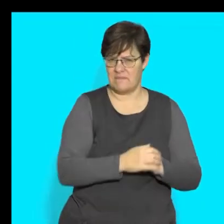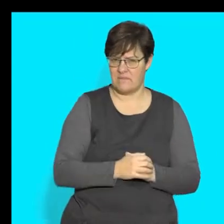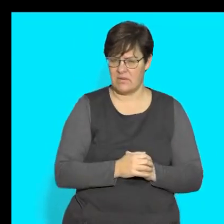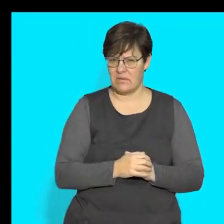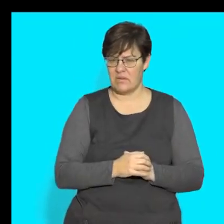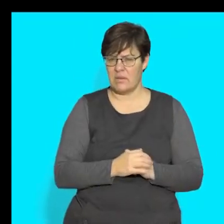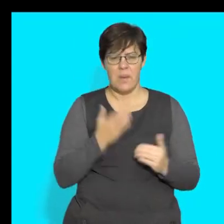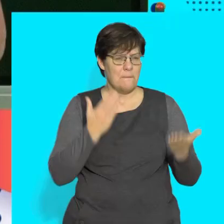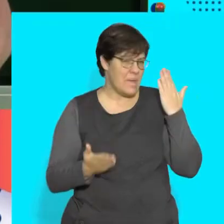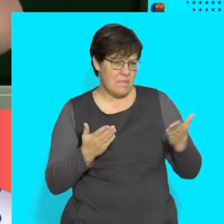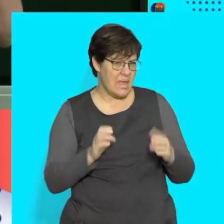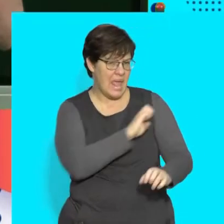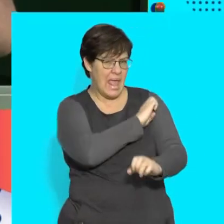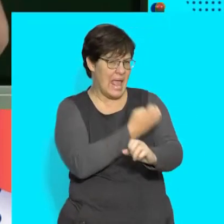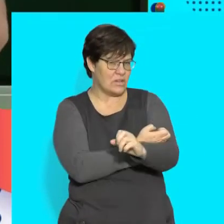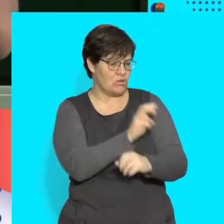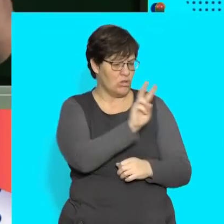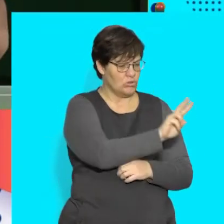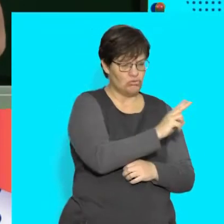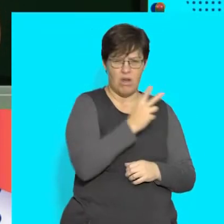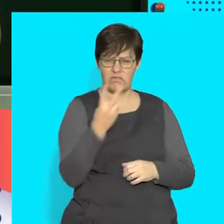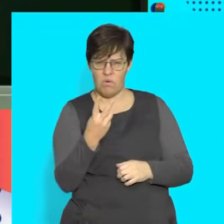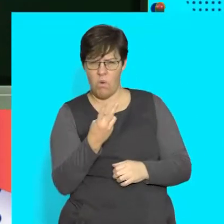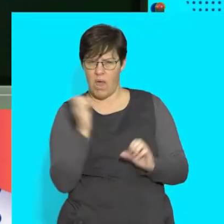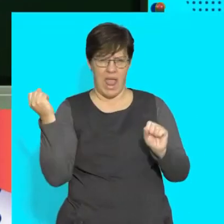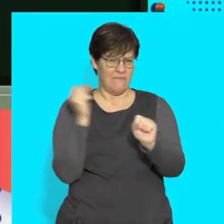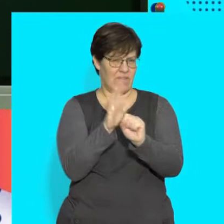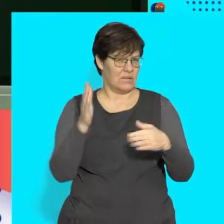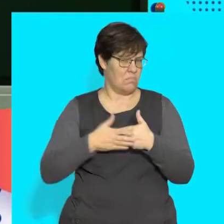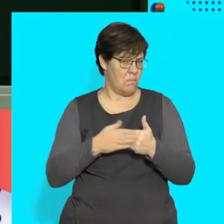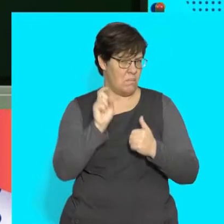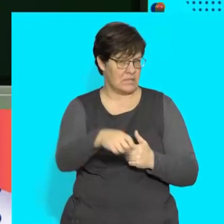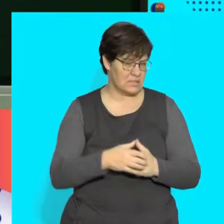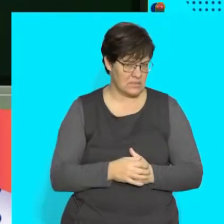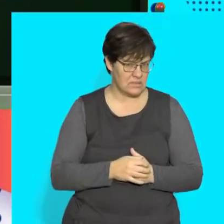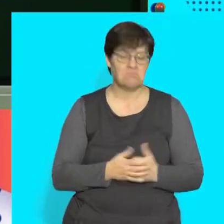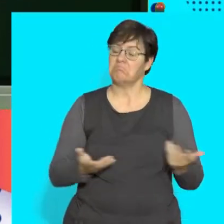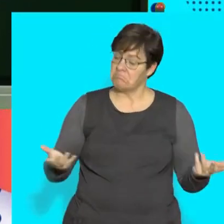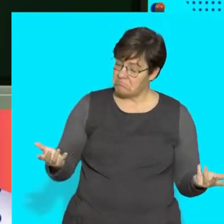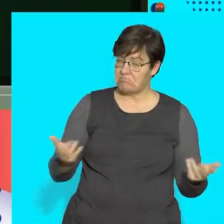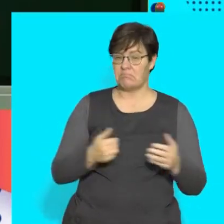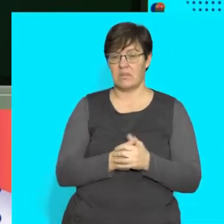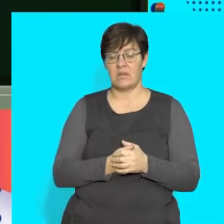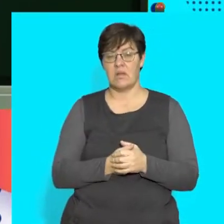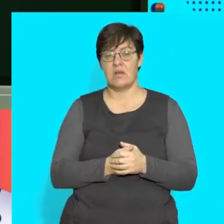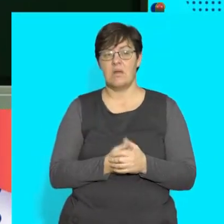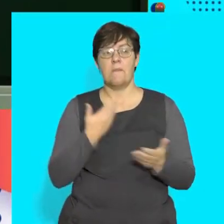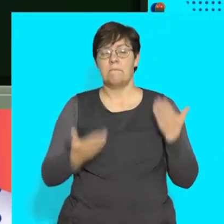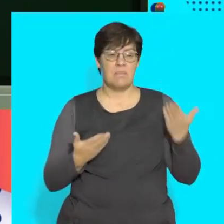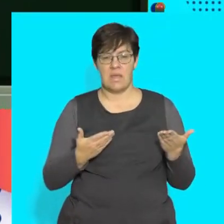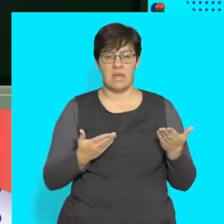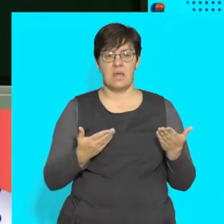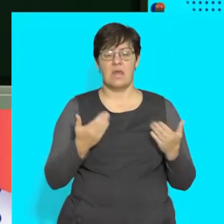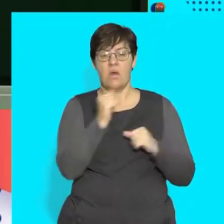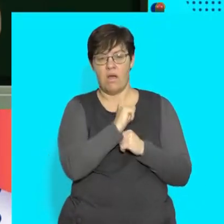little motor. Is there a way to make the energy transfer a little bit more effective? And of course there is.